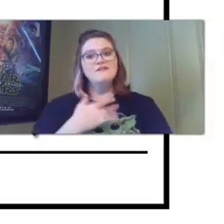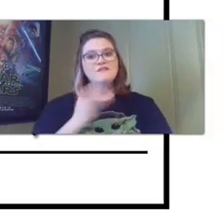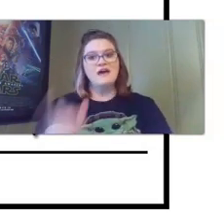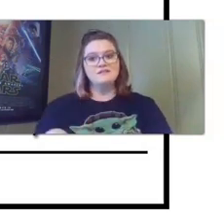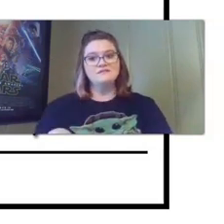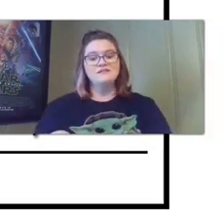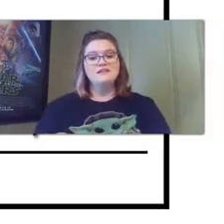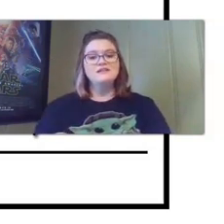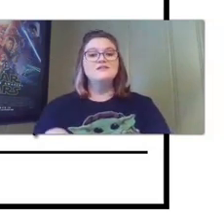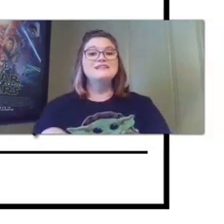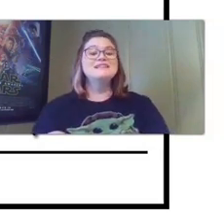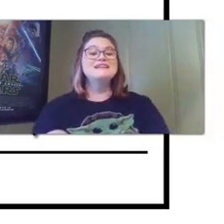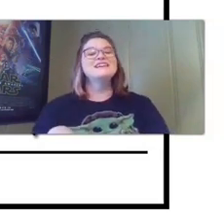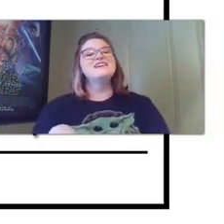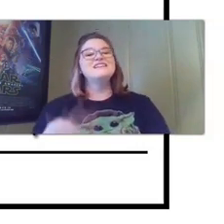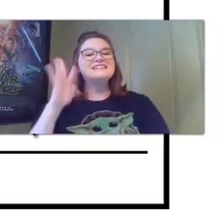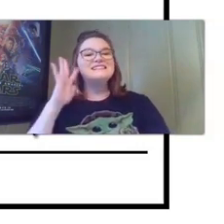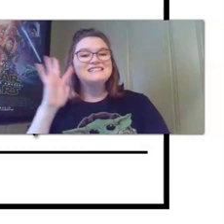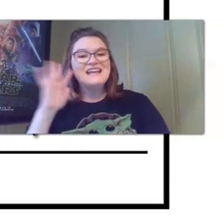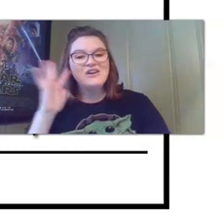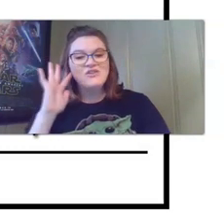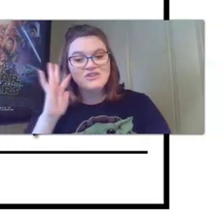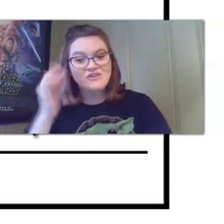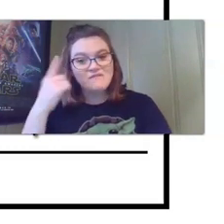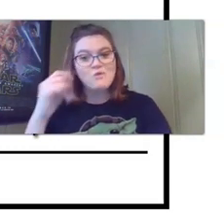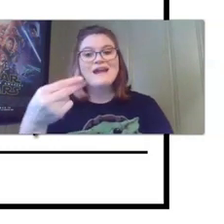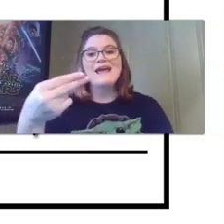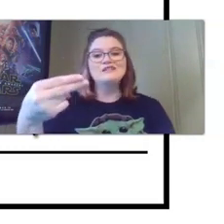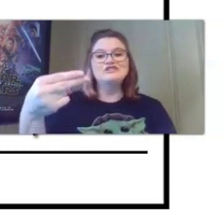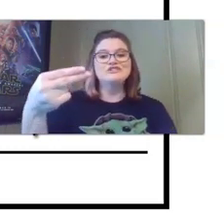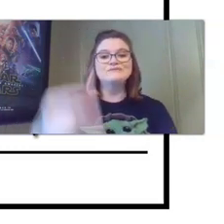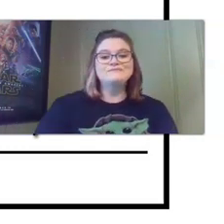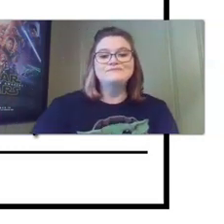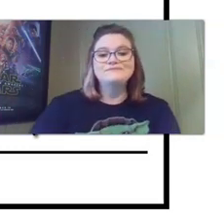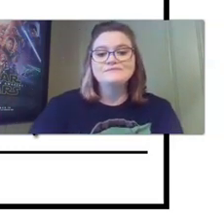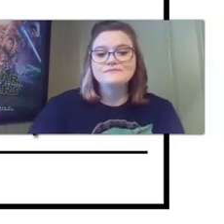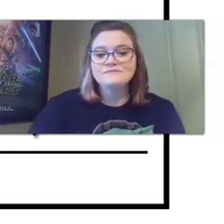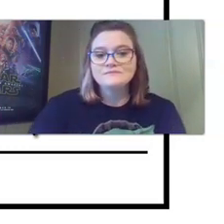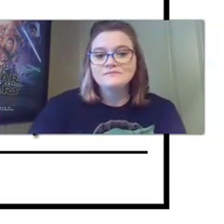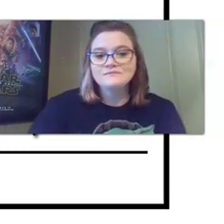Feel that. So that's the sound for H.